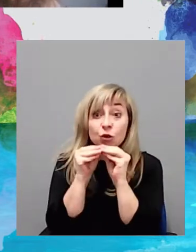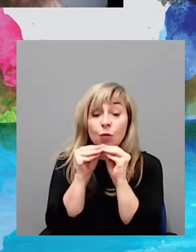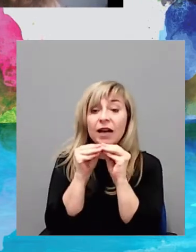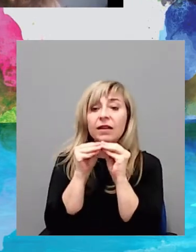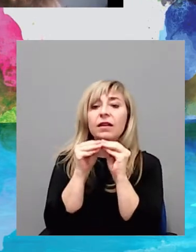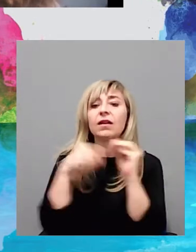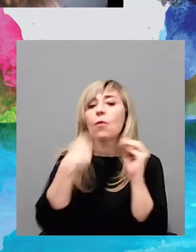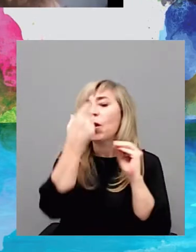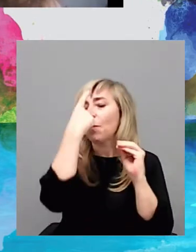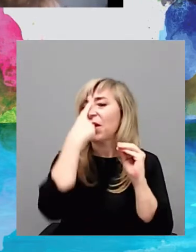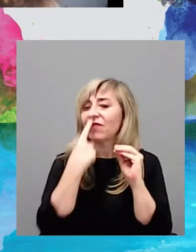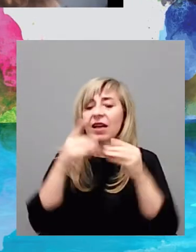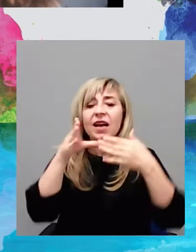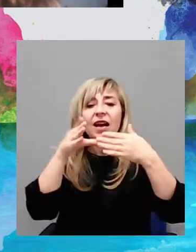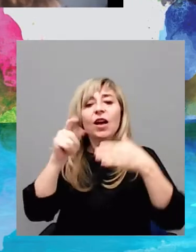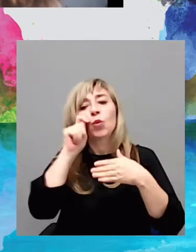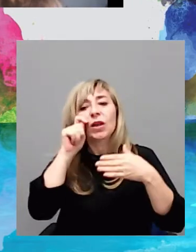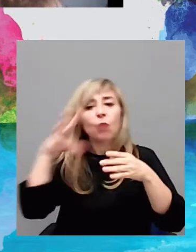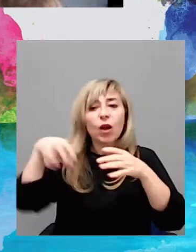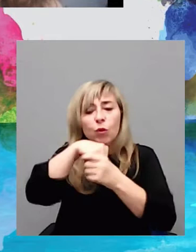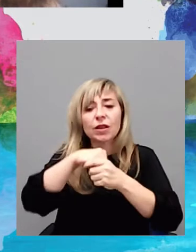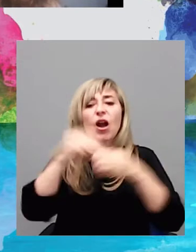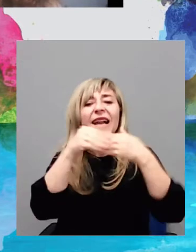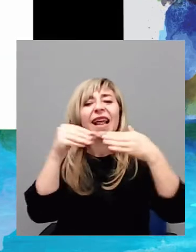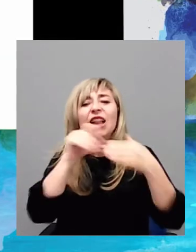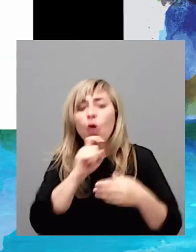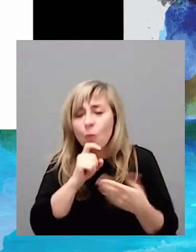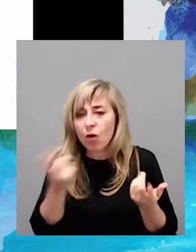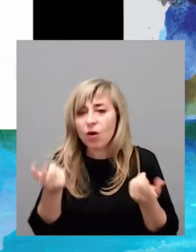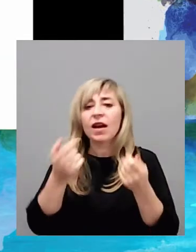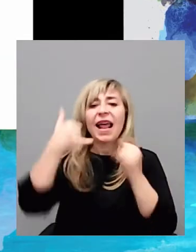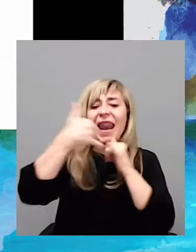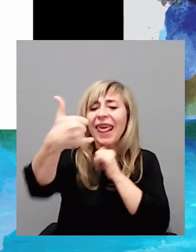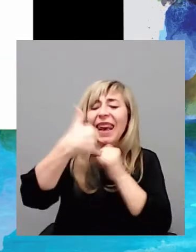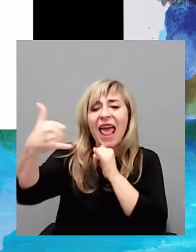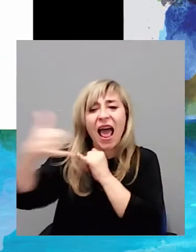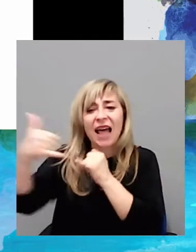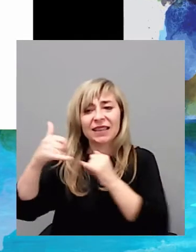we look at the profile of the customer.